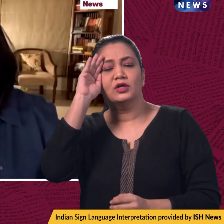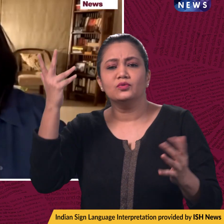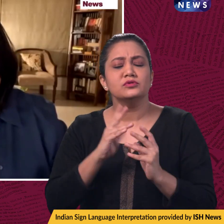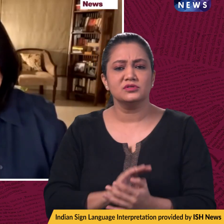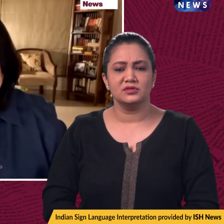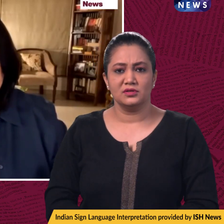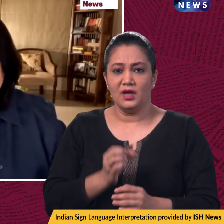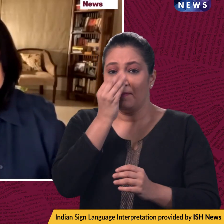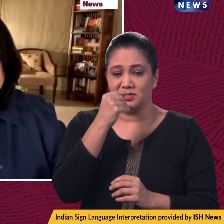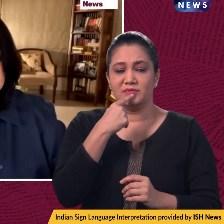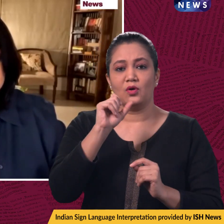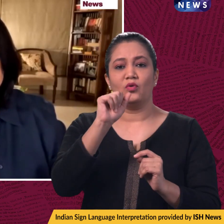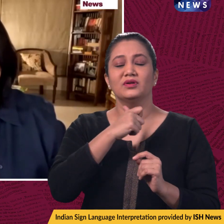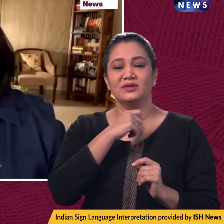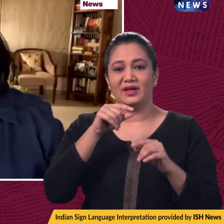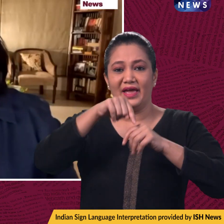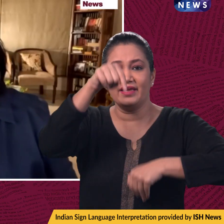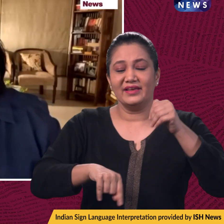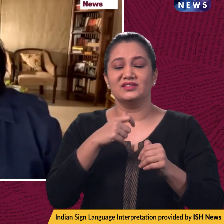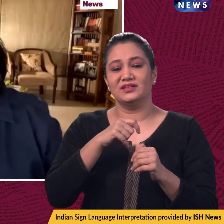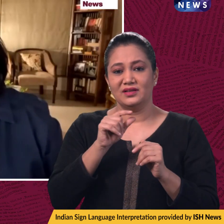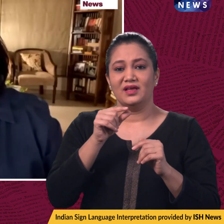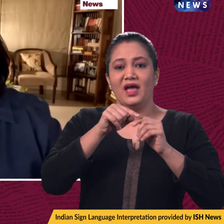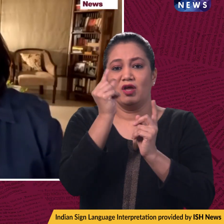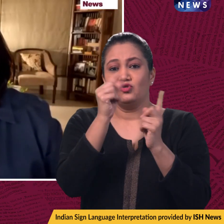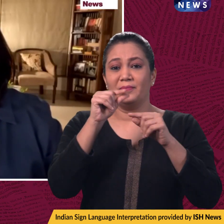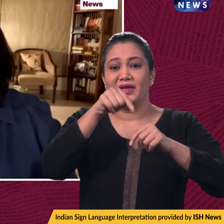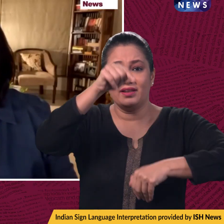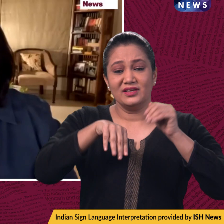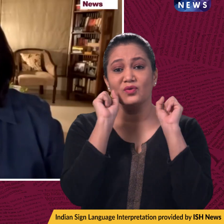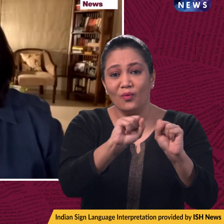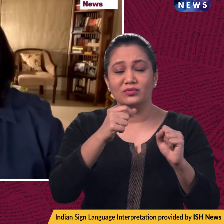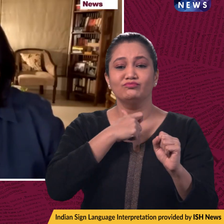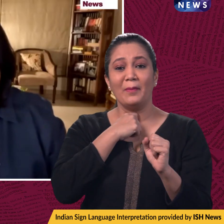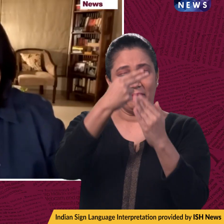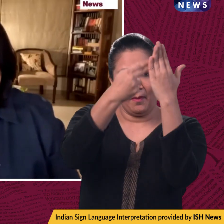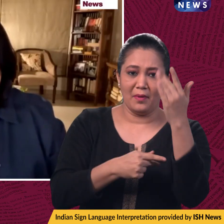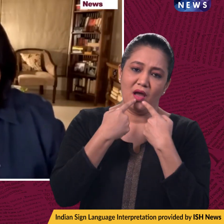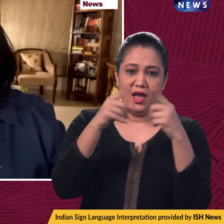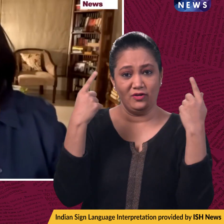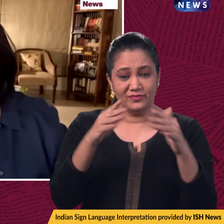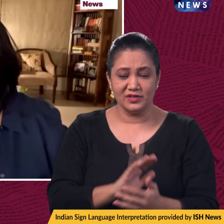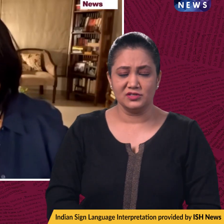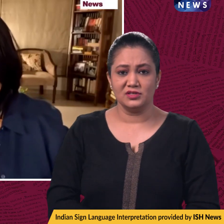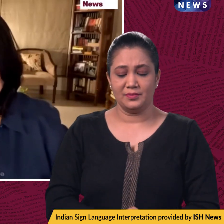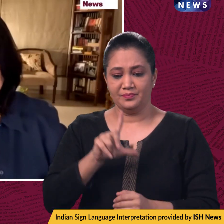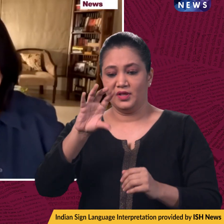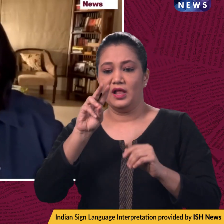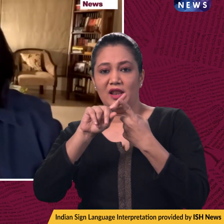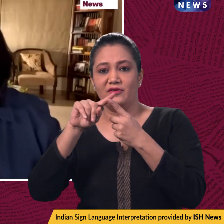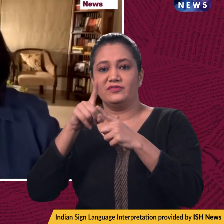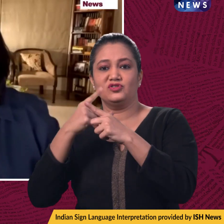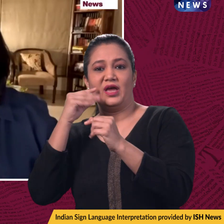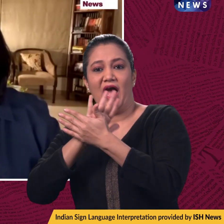other news, the BJP has released its election manifesto for the upcoming Uttar Pradesh elections. And it mentions love